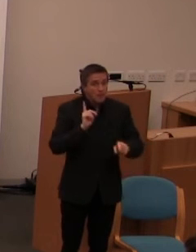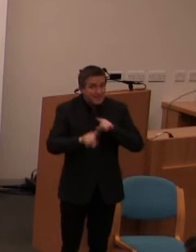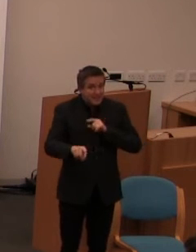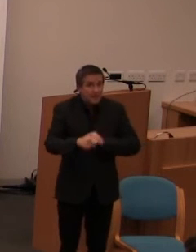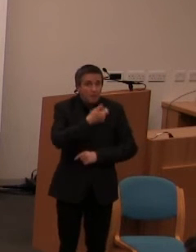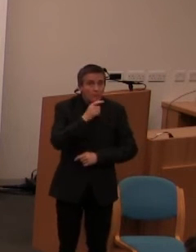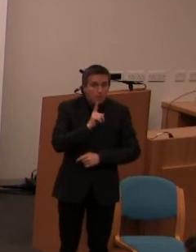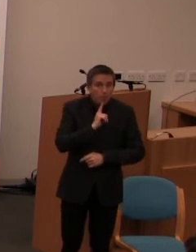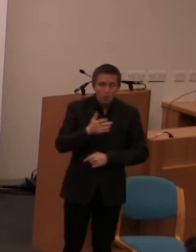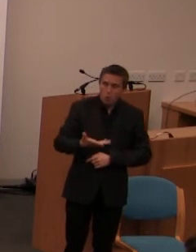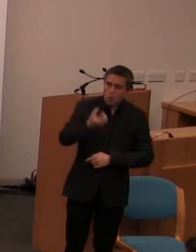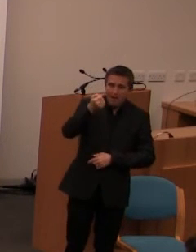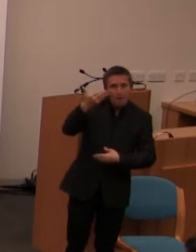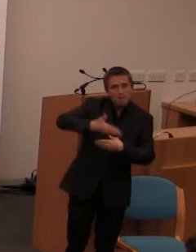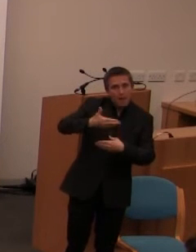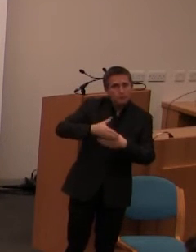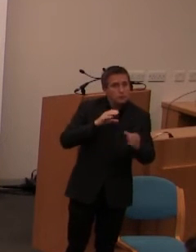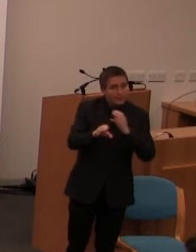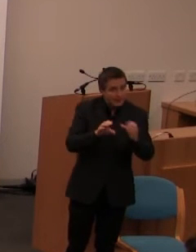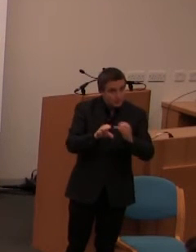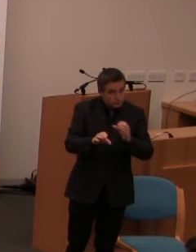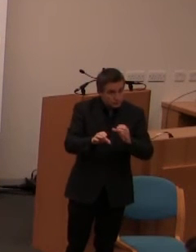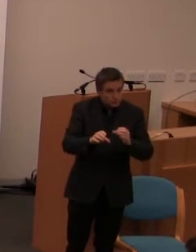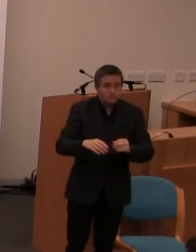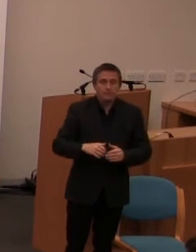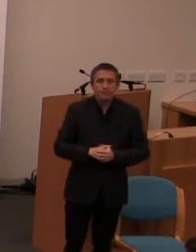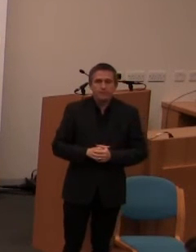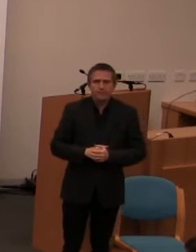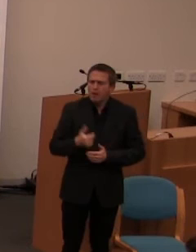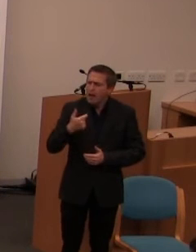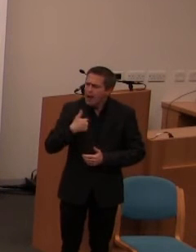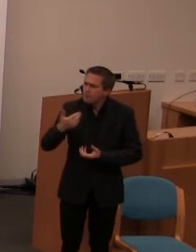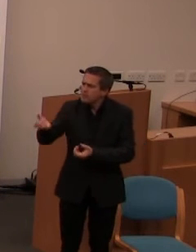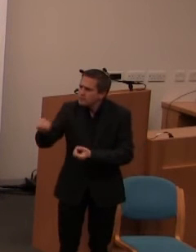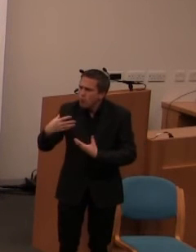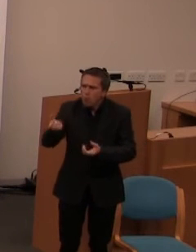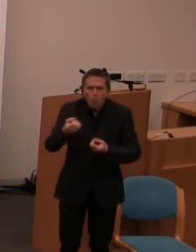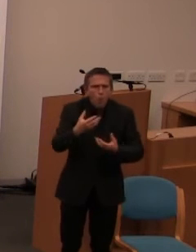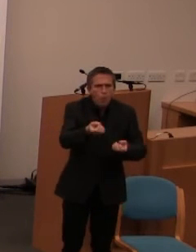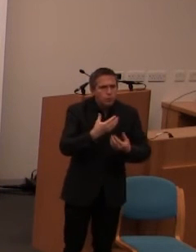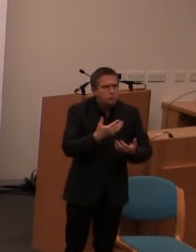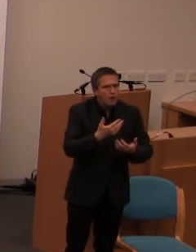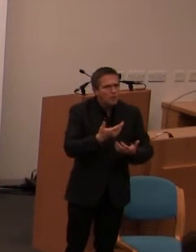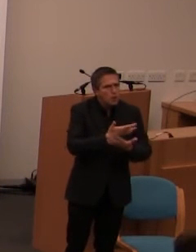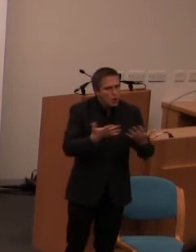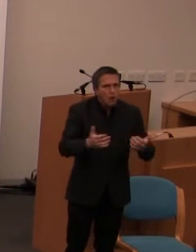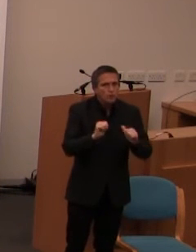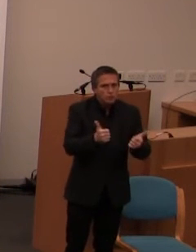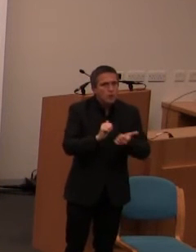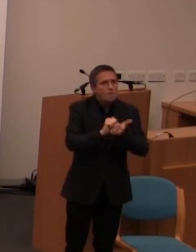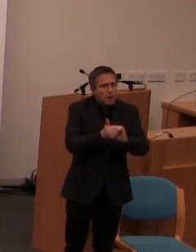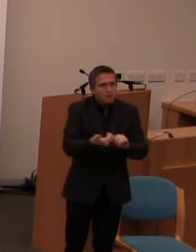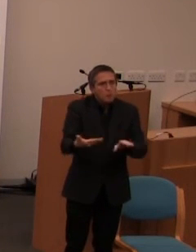of communication difficulties and challenges. And also we've really heard the very strong partnership working that goes